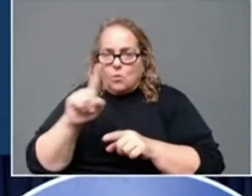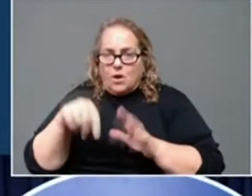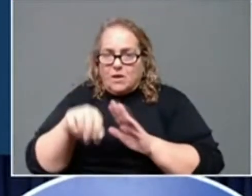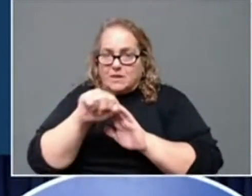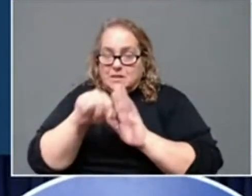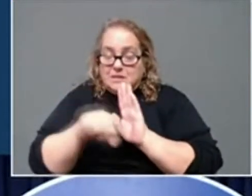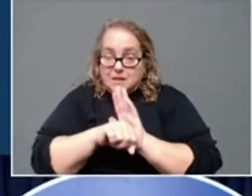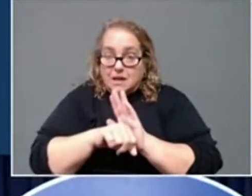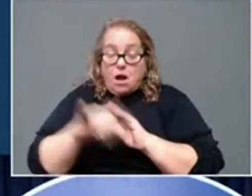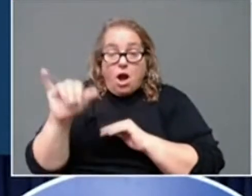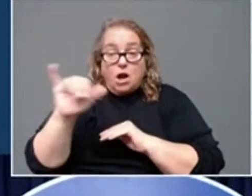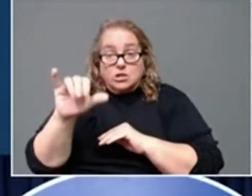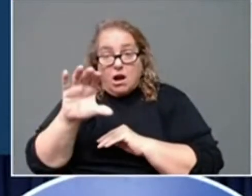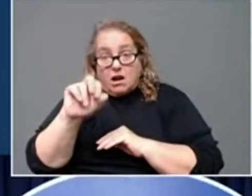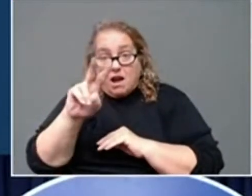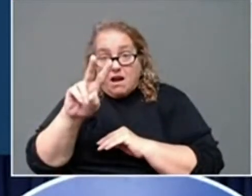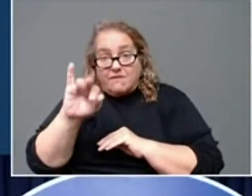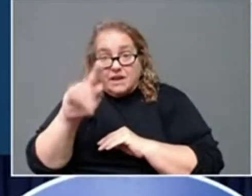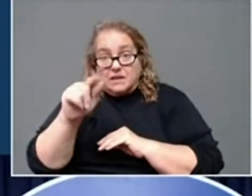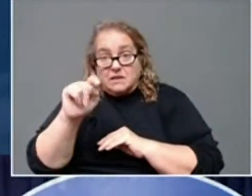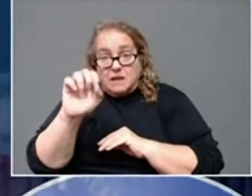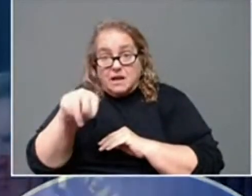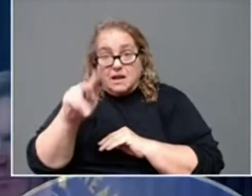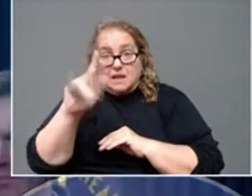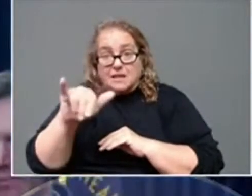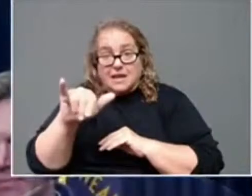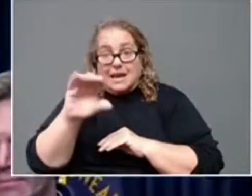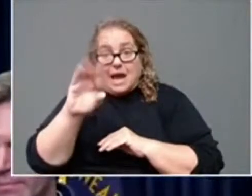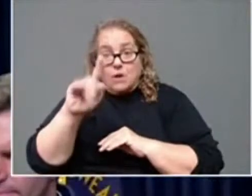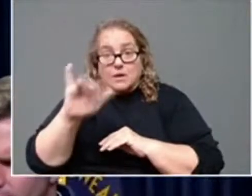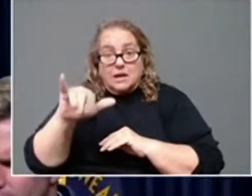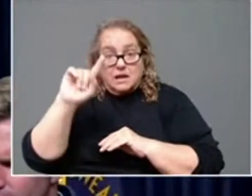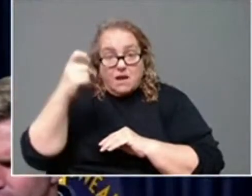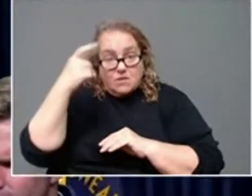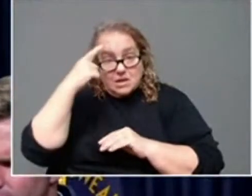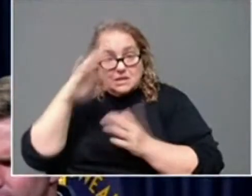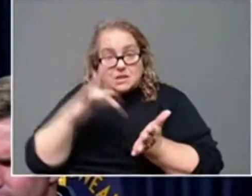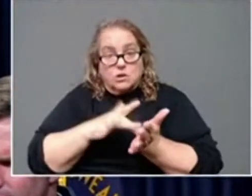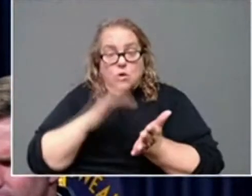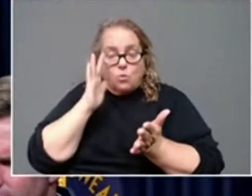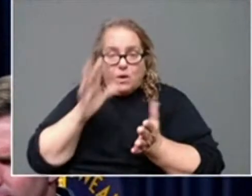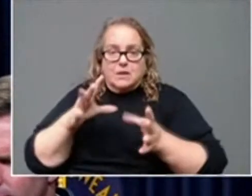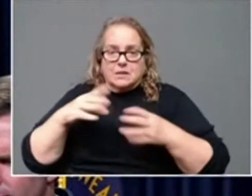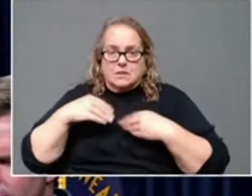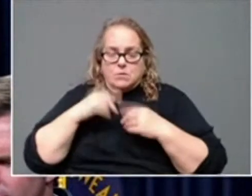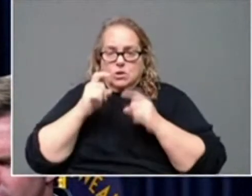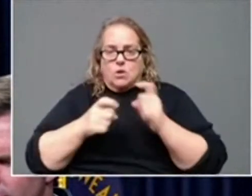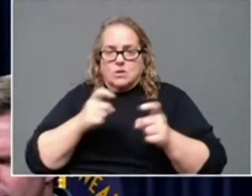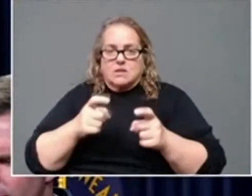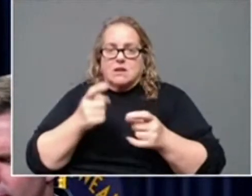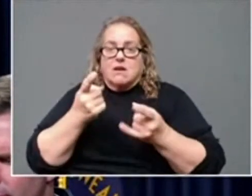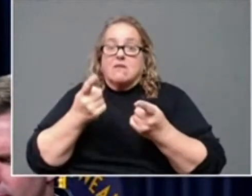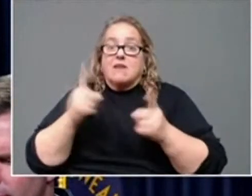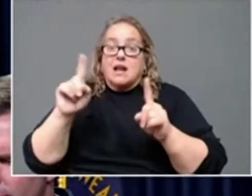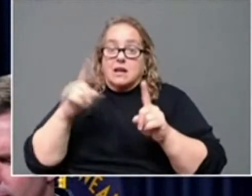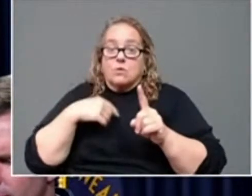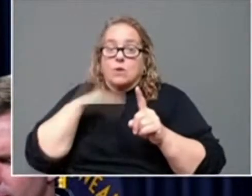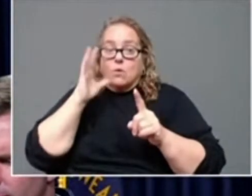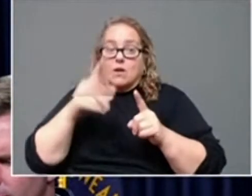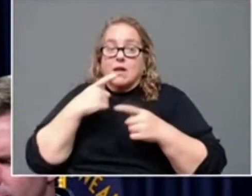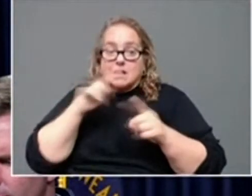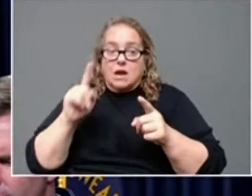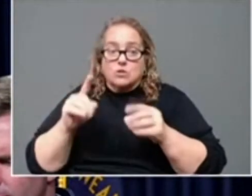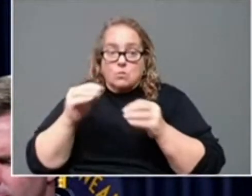Covington, the Kentucky County Government Center will be accepting donations. Finally, we will be announcing a few additional locations in Lexington